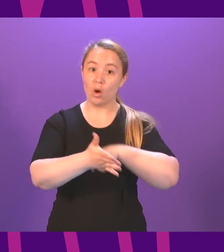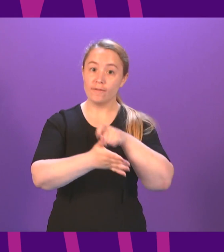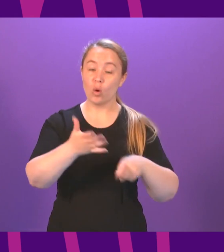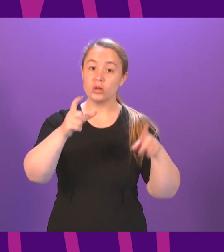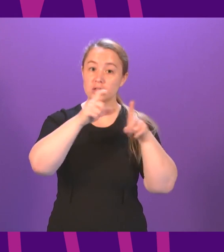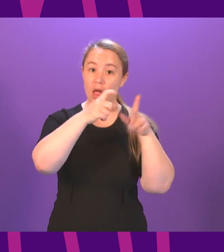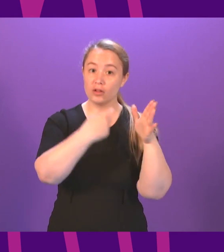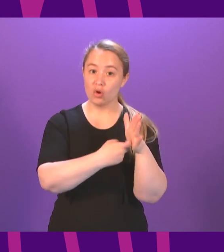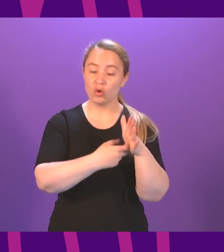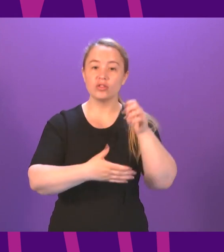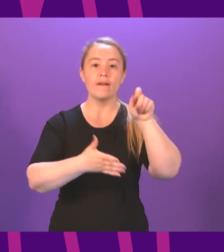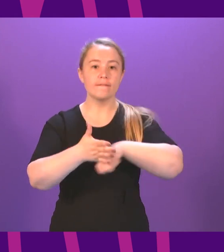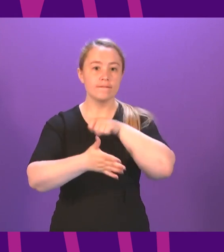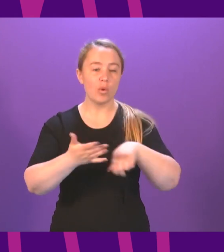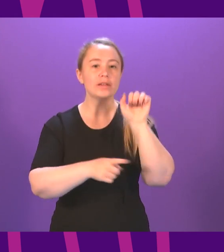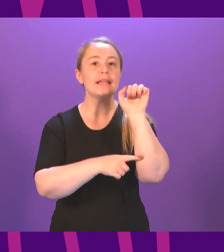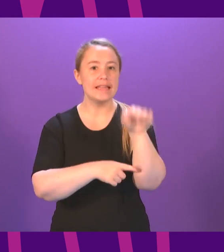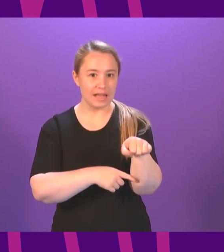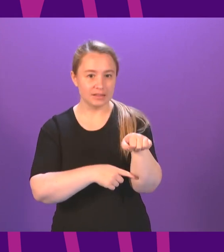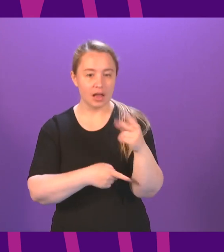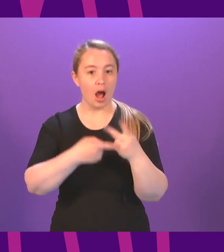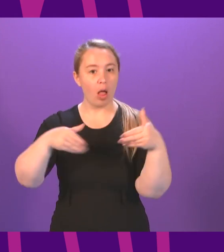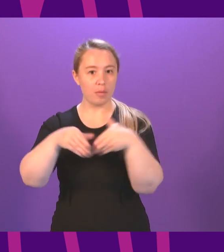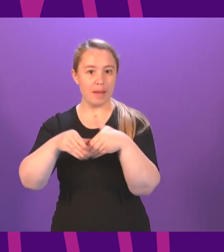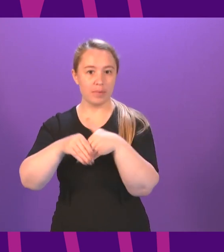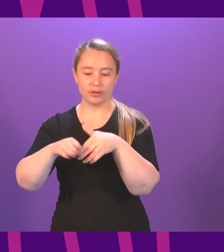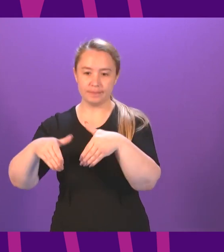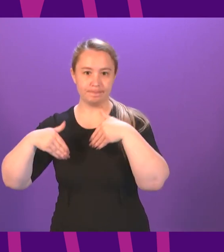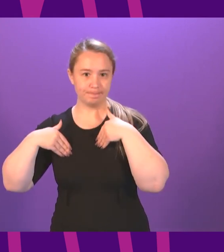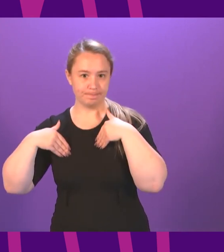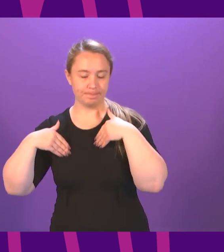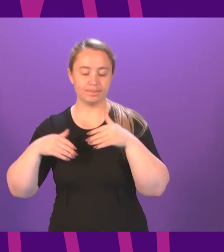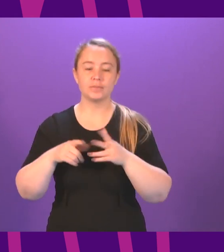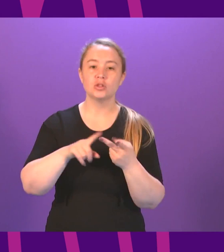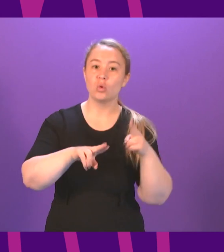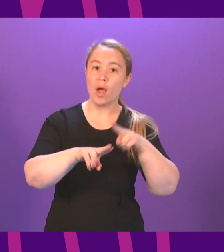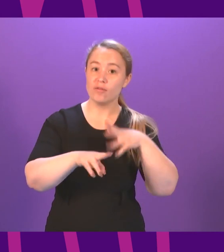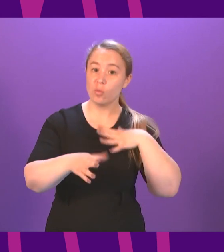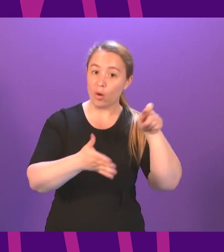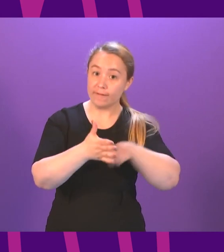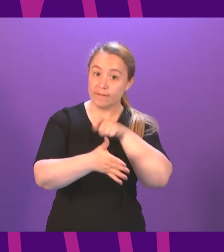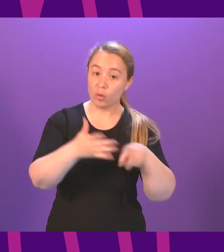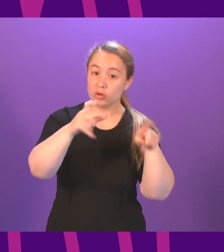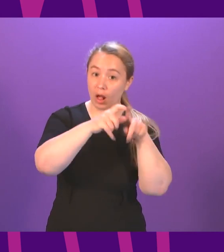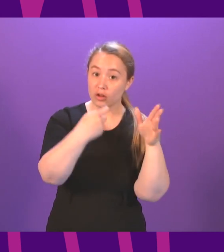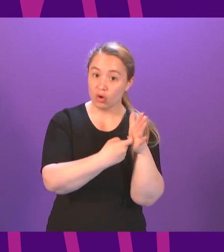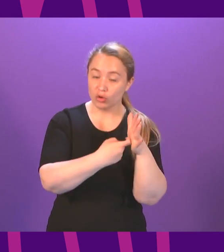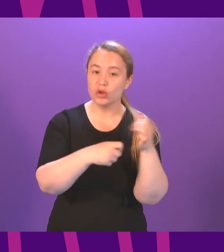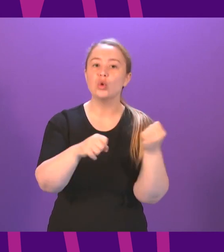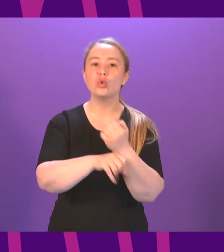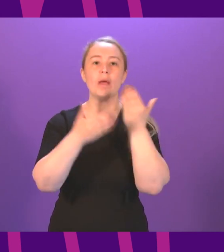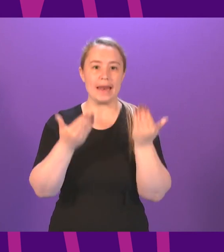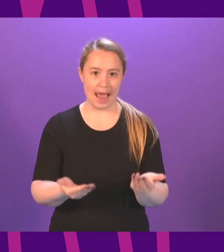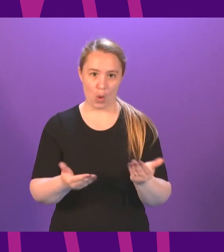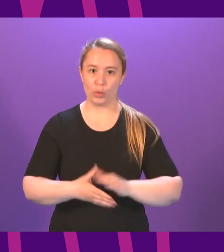voting yes. No other members should vote, and members who wish to vote for Douglas Ross should vote yes now.